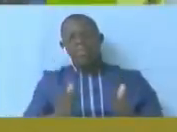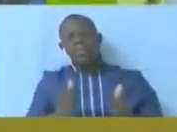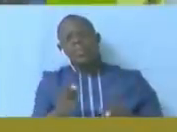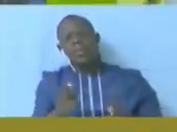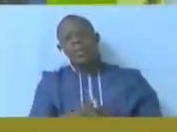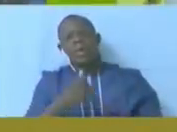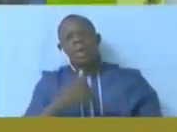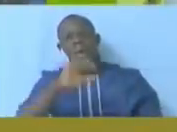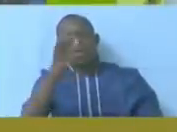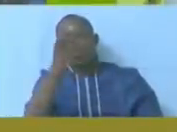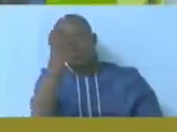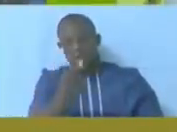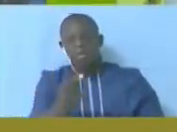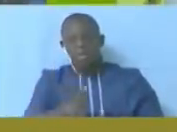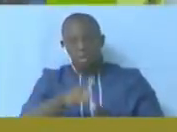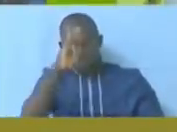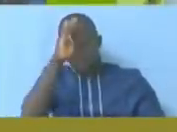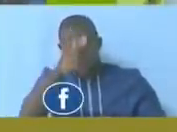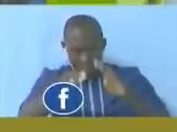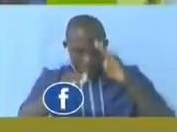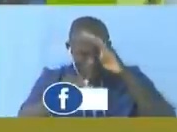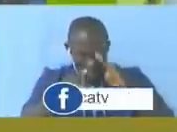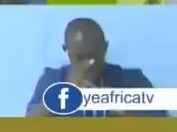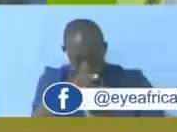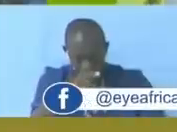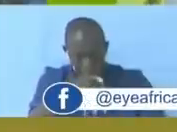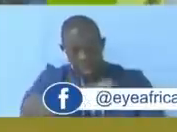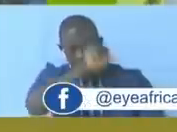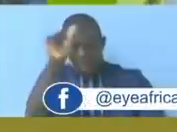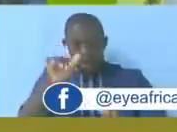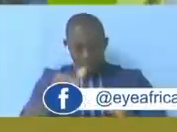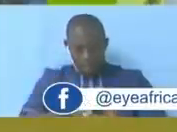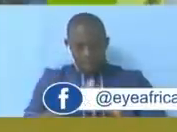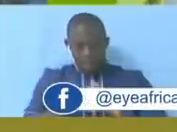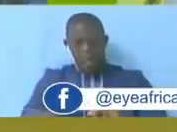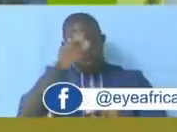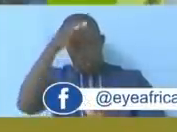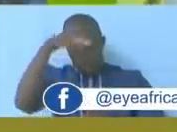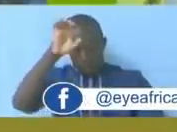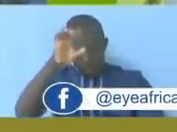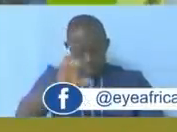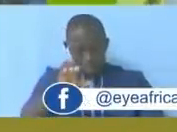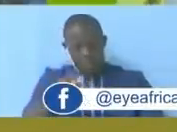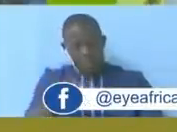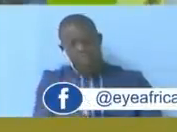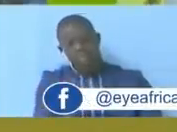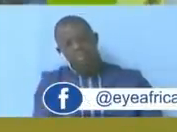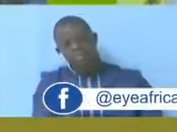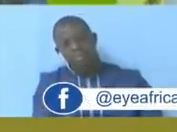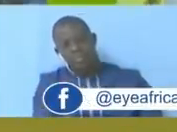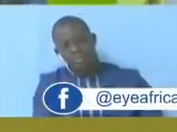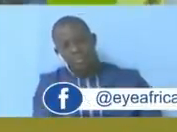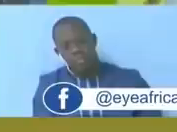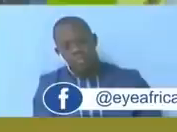Honorable Chairman, I can only commend you and members of your commission. And the